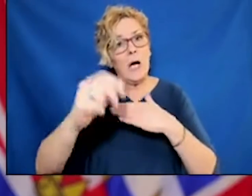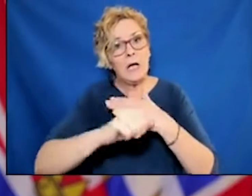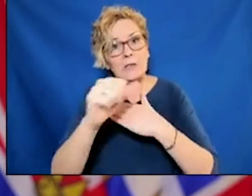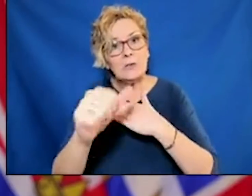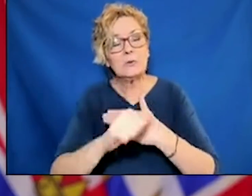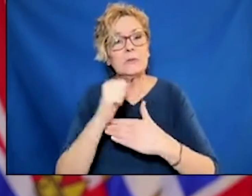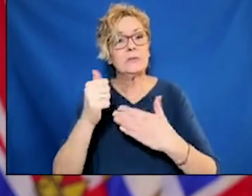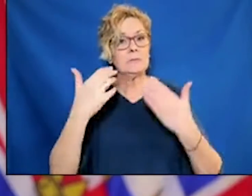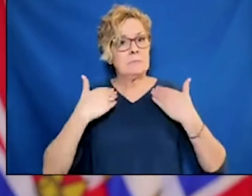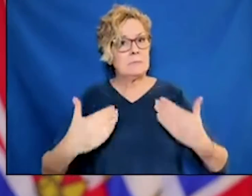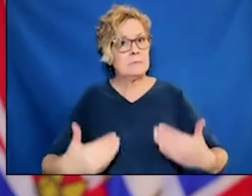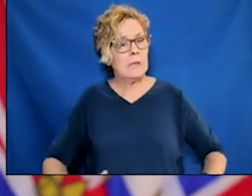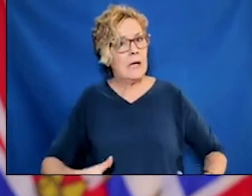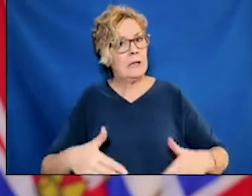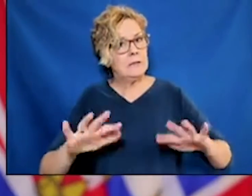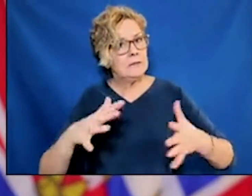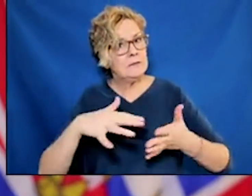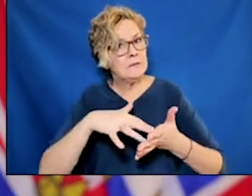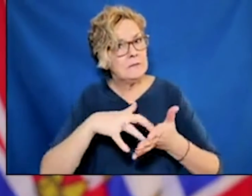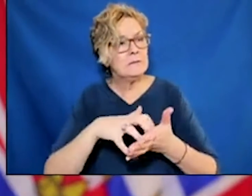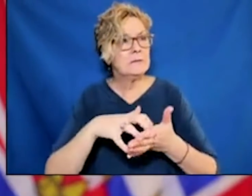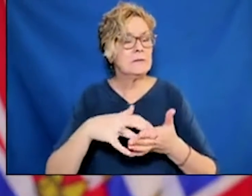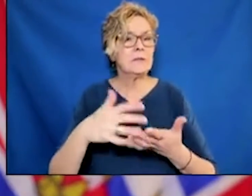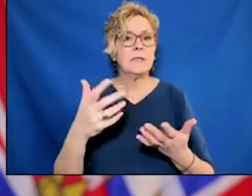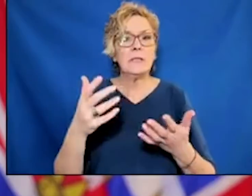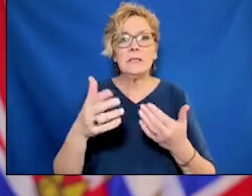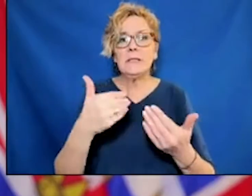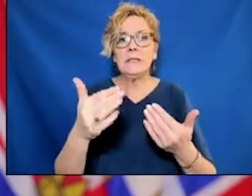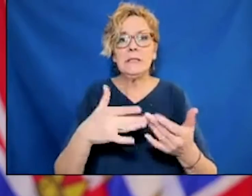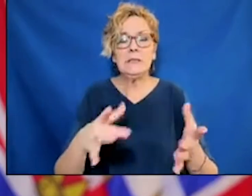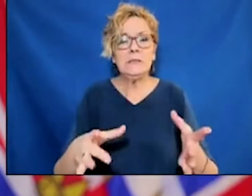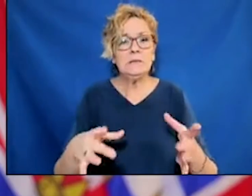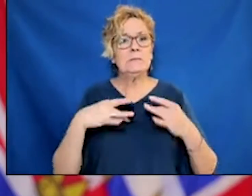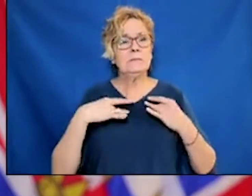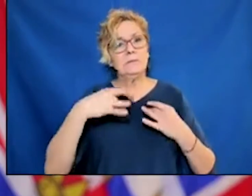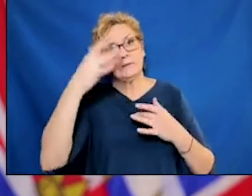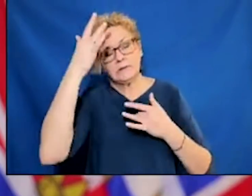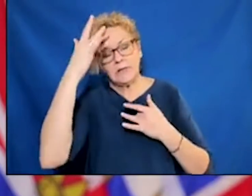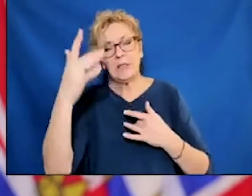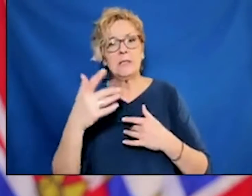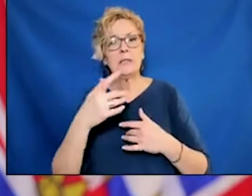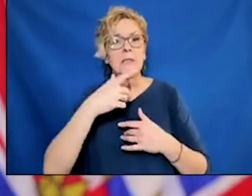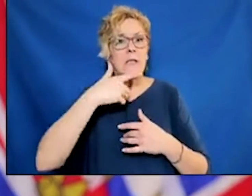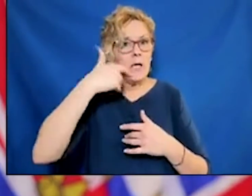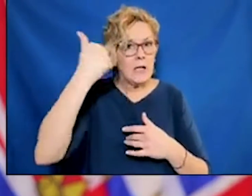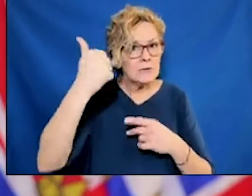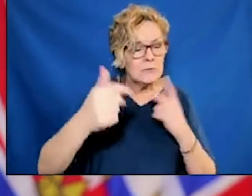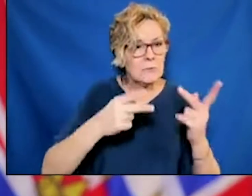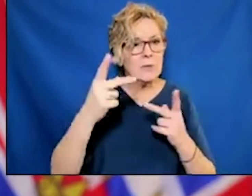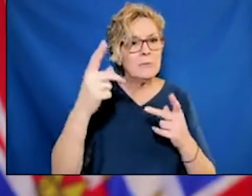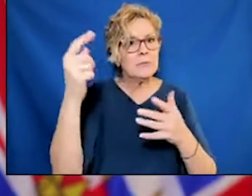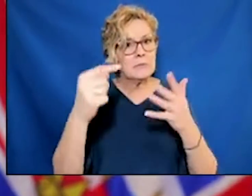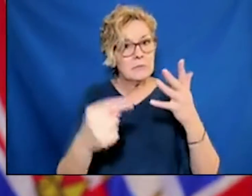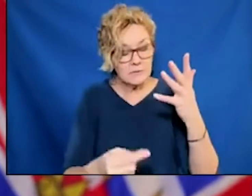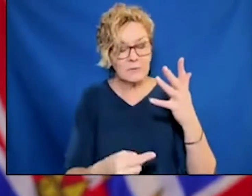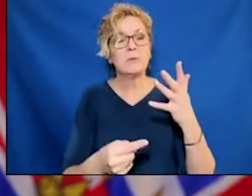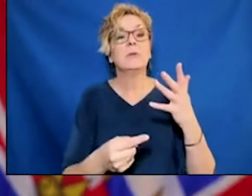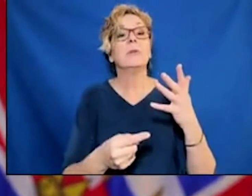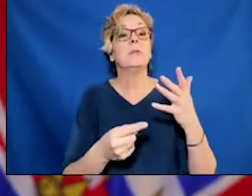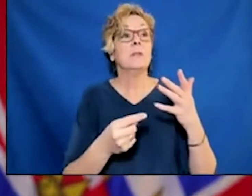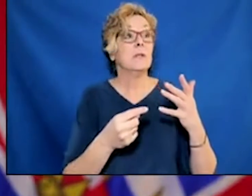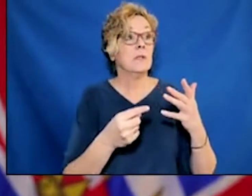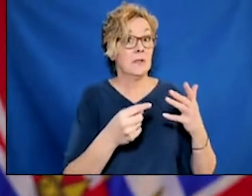care homes safe. Stopping transmission in our communities keeps our schools and our workplaces going and